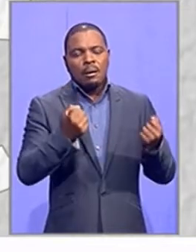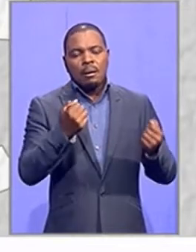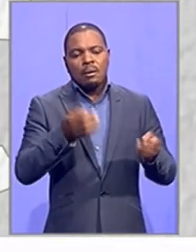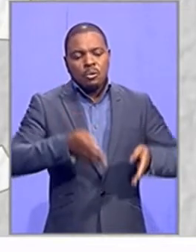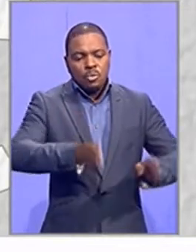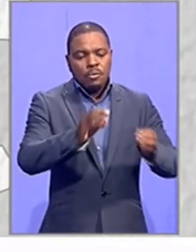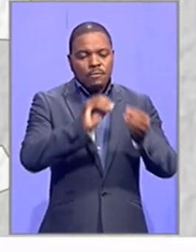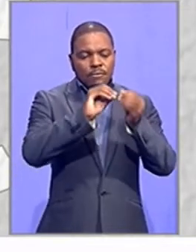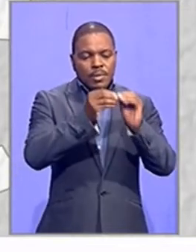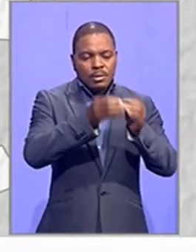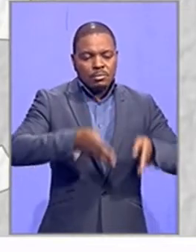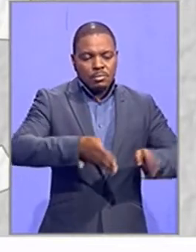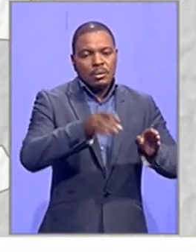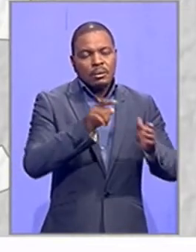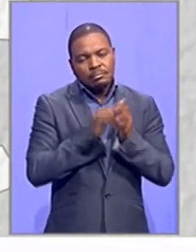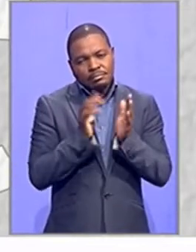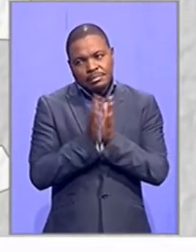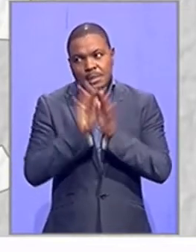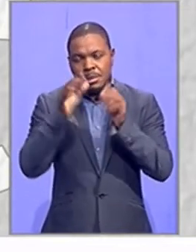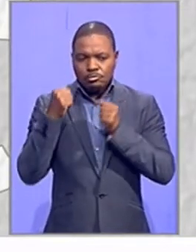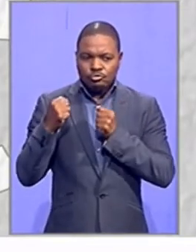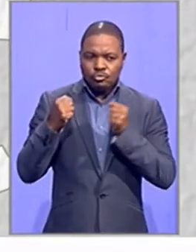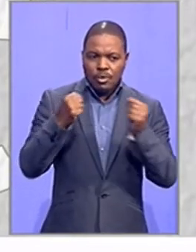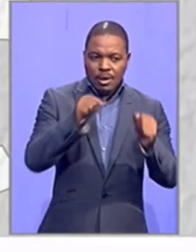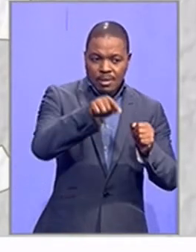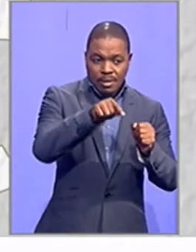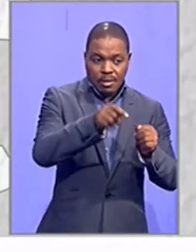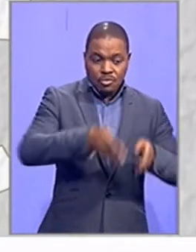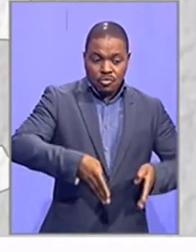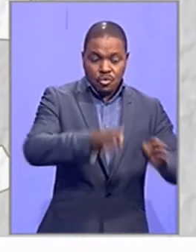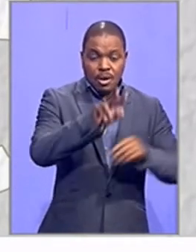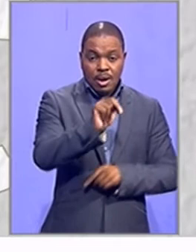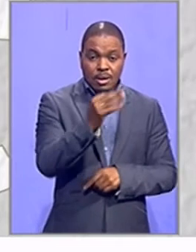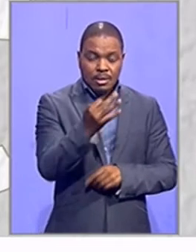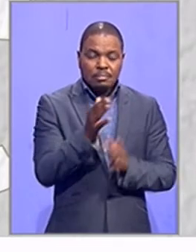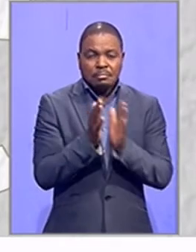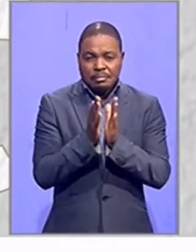by Angamono, Rabakupo, Batamae,